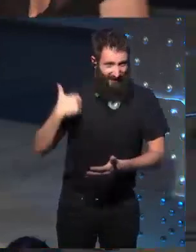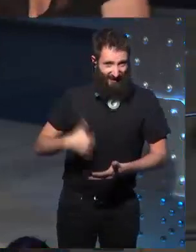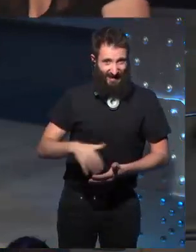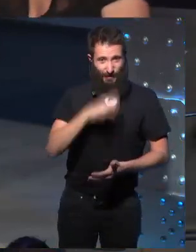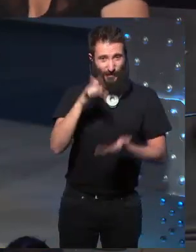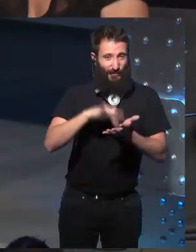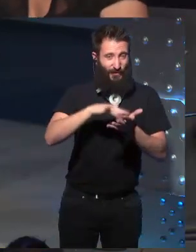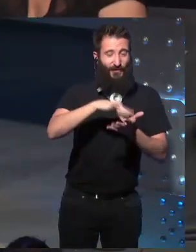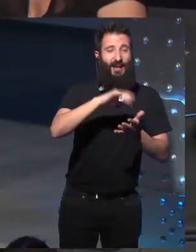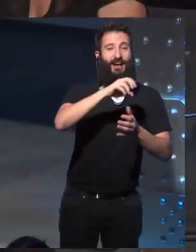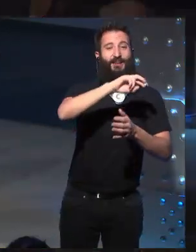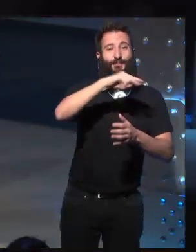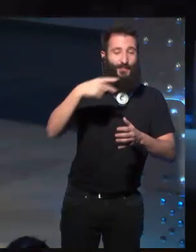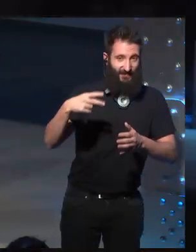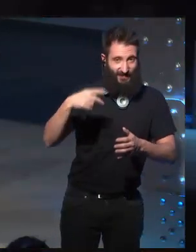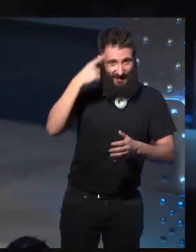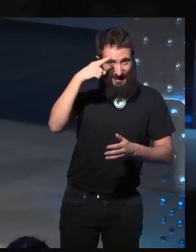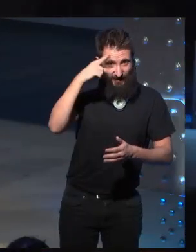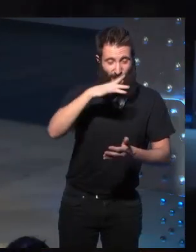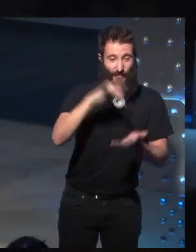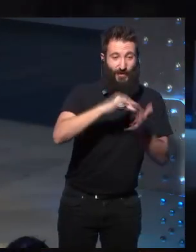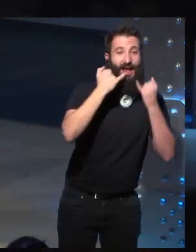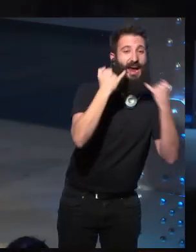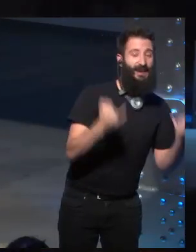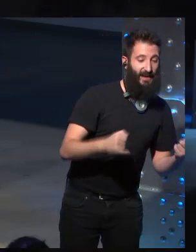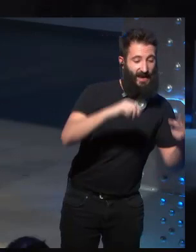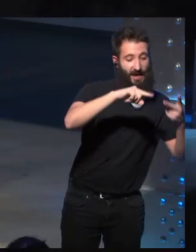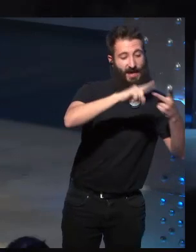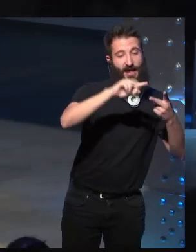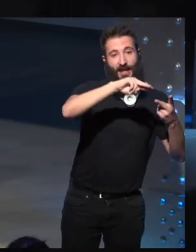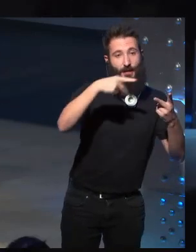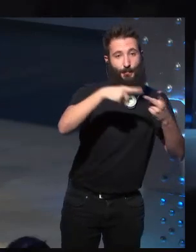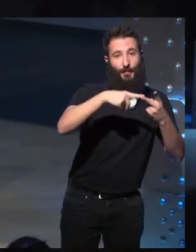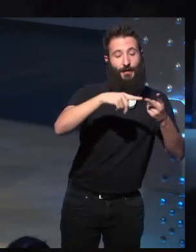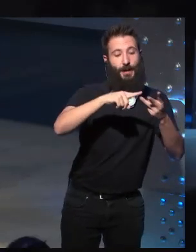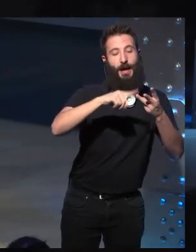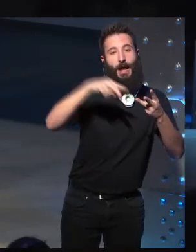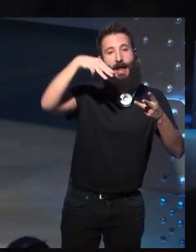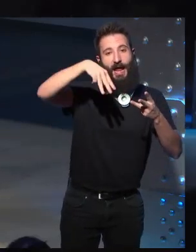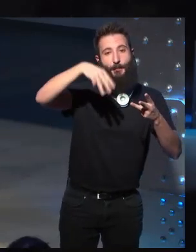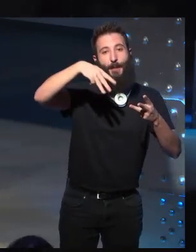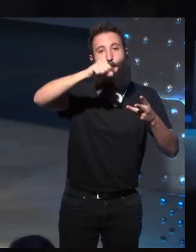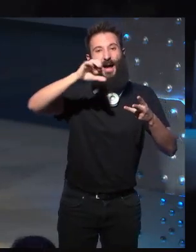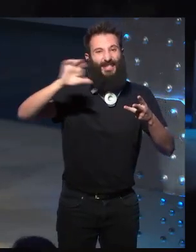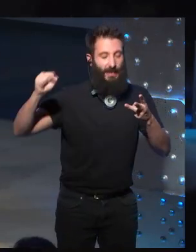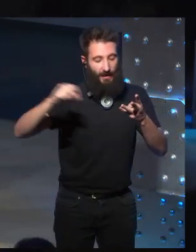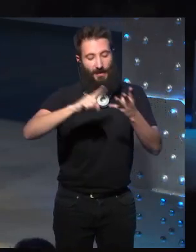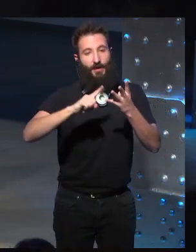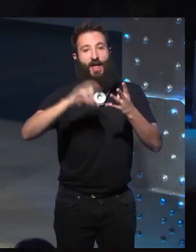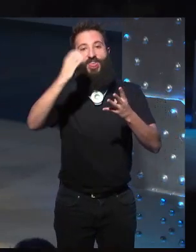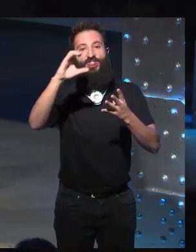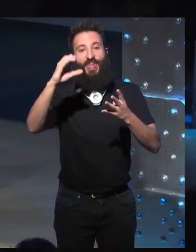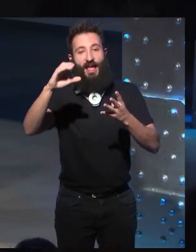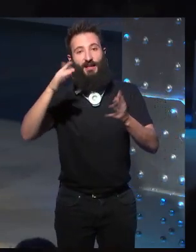is for energy, M is for mass, and C is the speed of light. So this equation